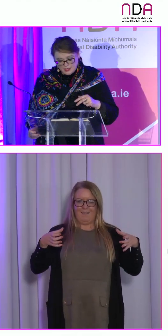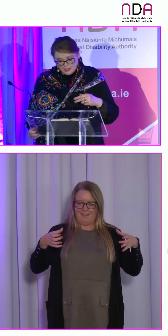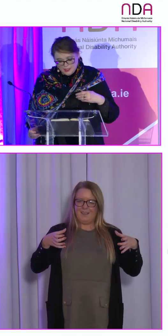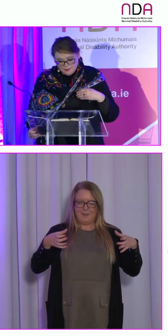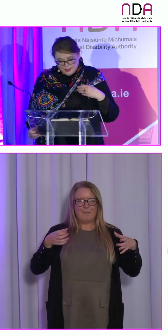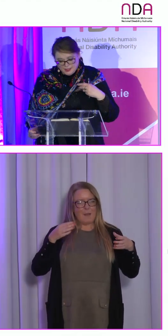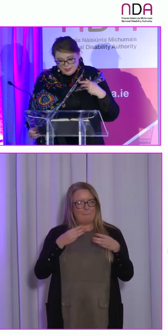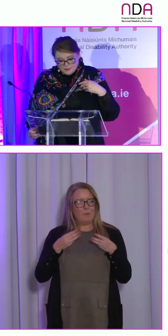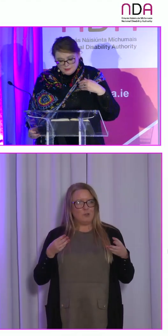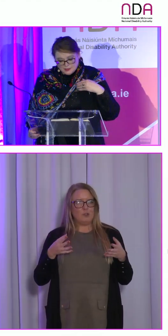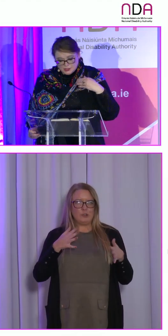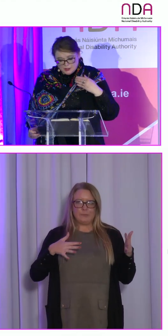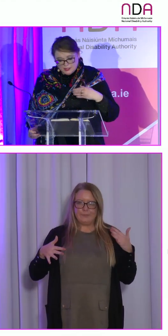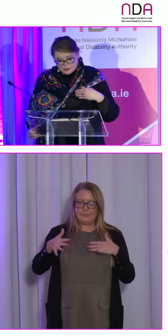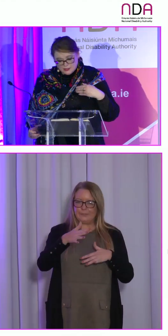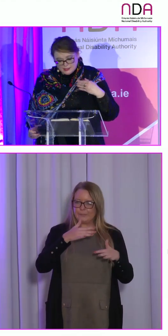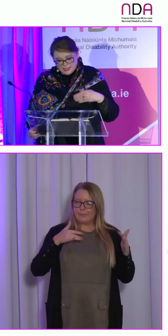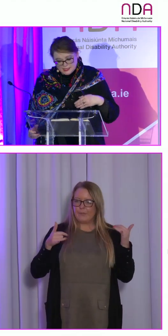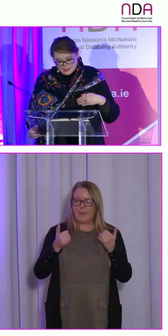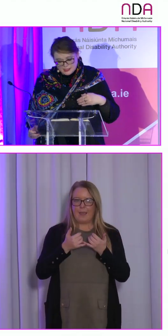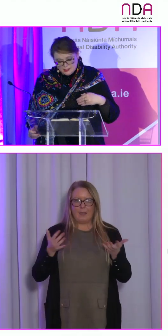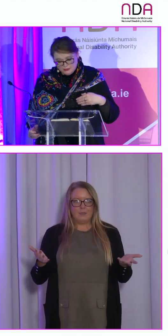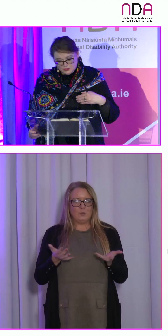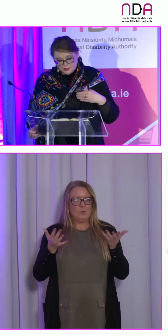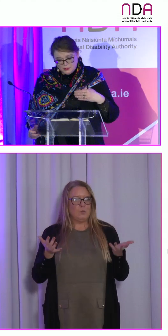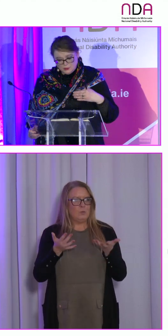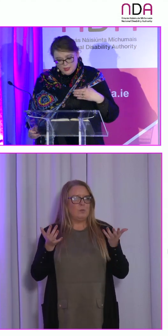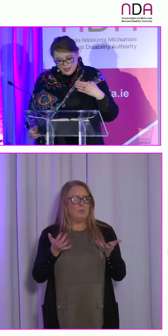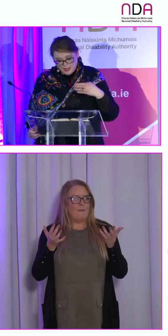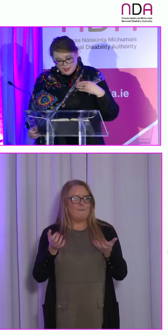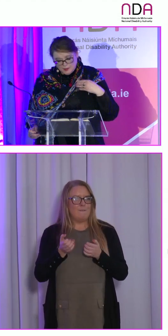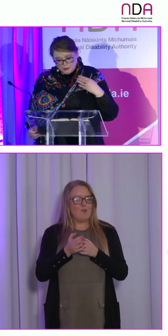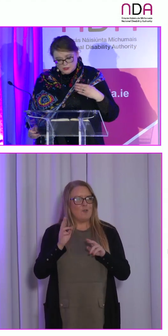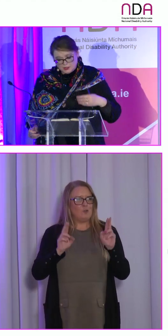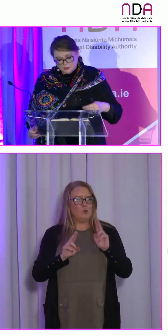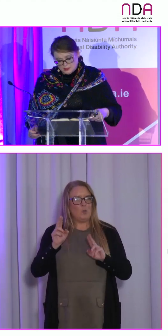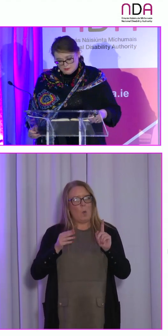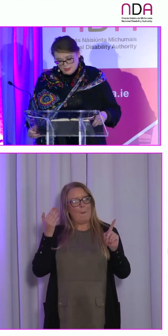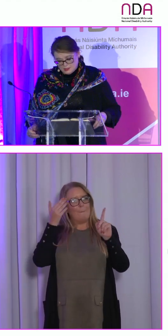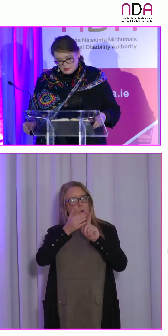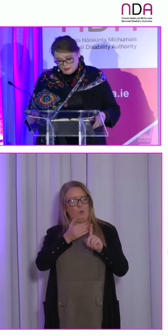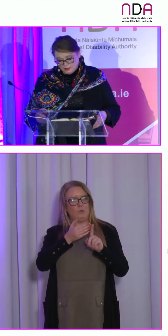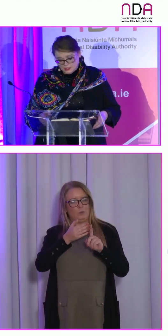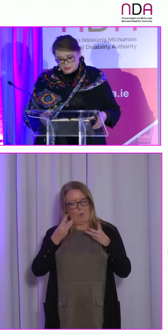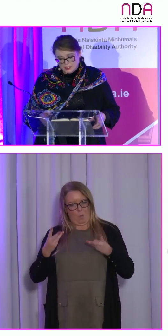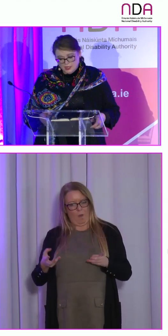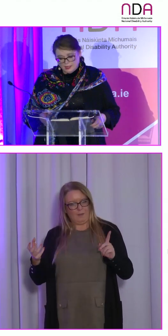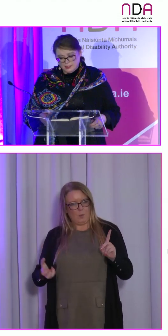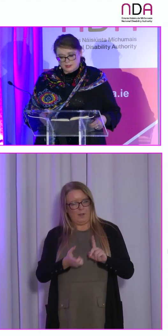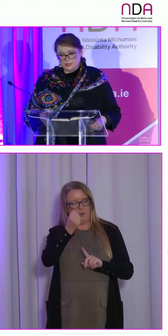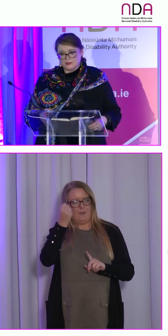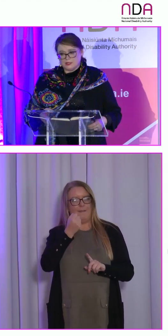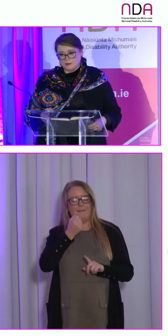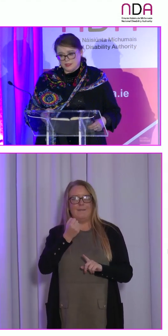much maybe a generator and a catalyst for the new approach that we want to make to our heritage